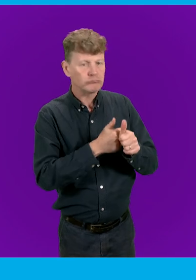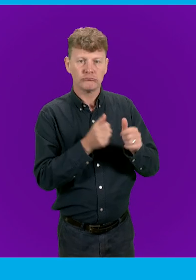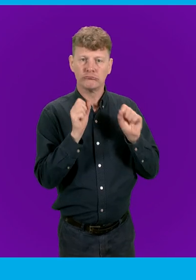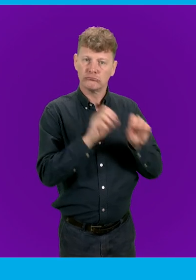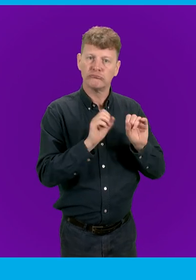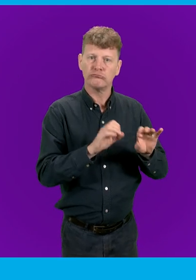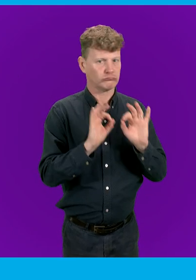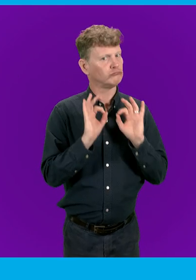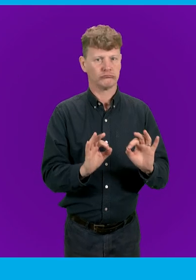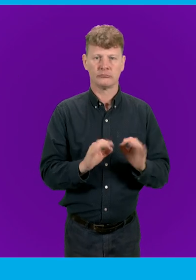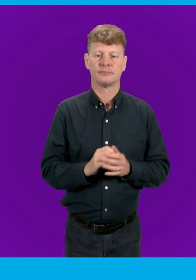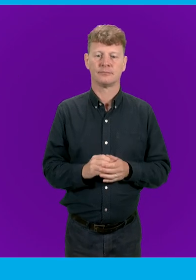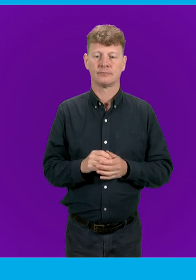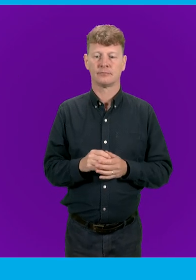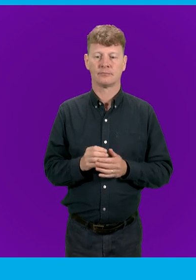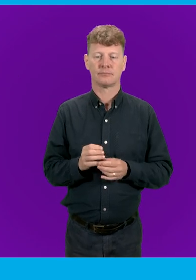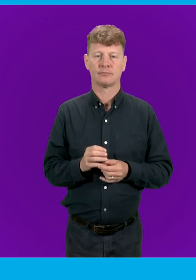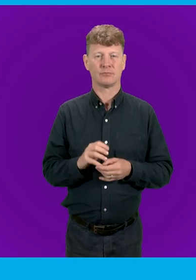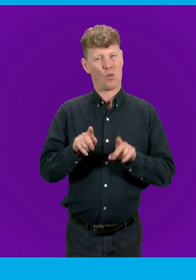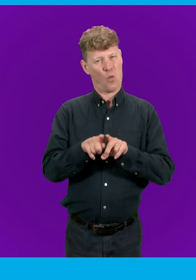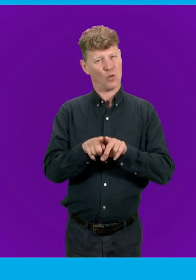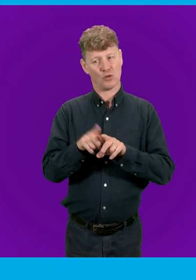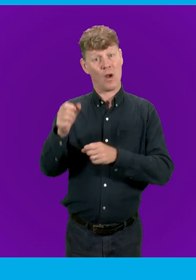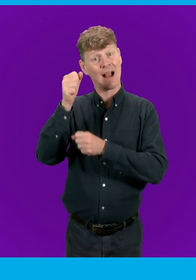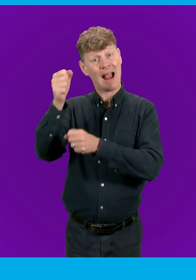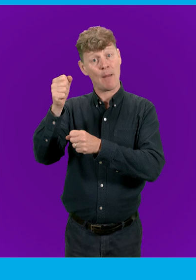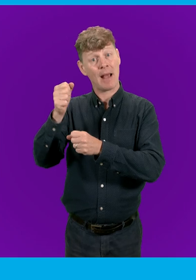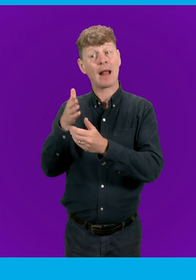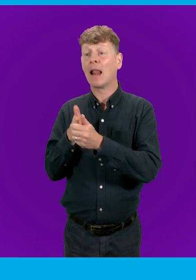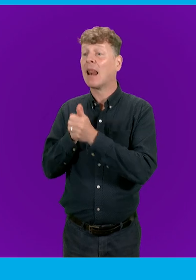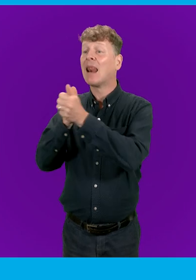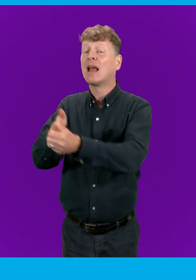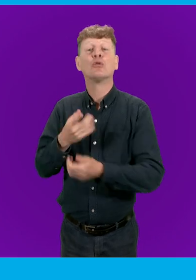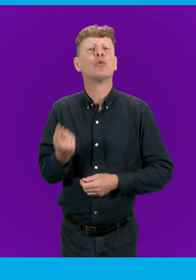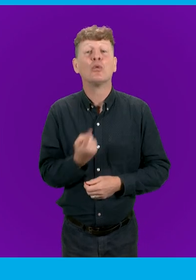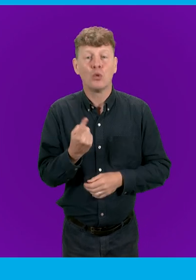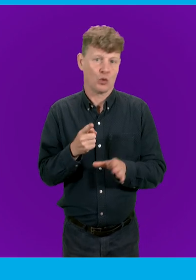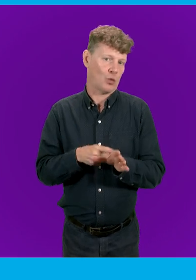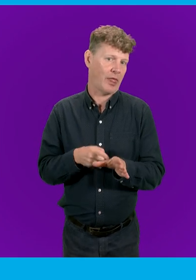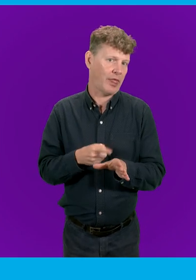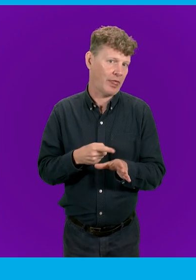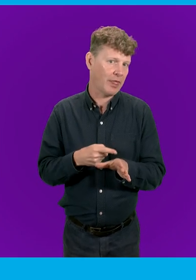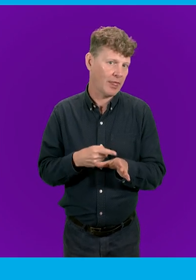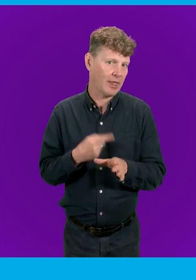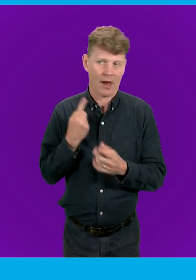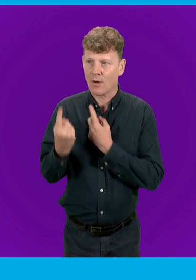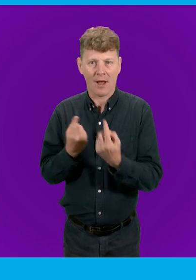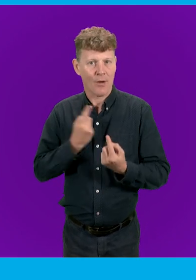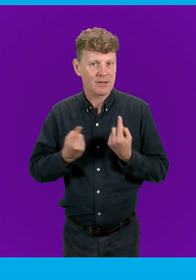well, the youth-led campaigns just make it so our voices are